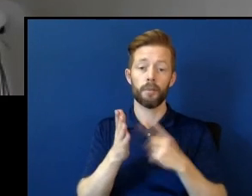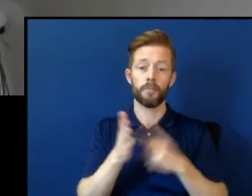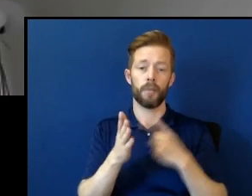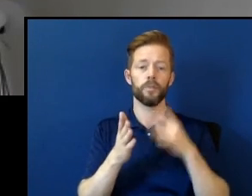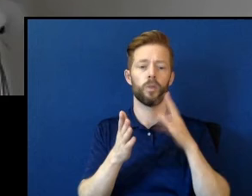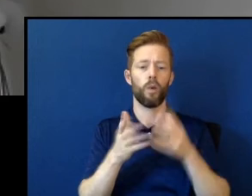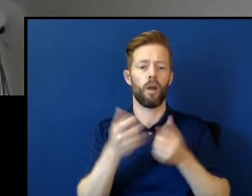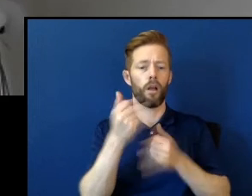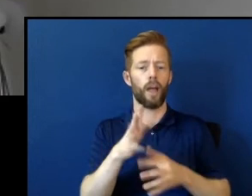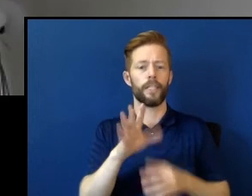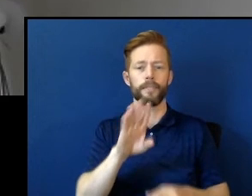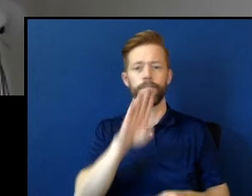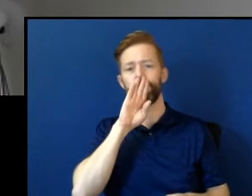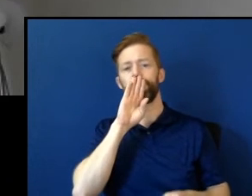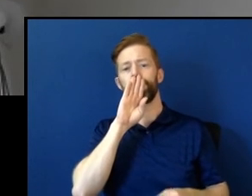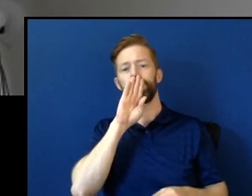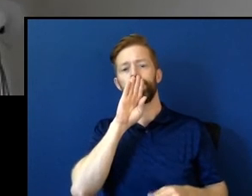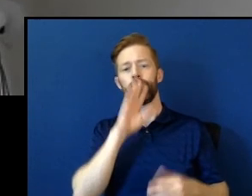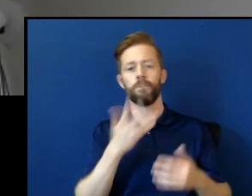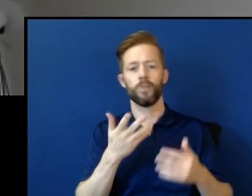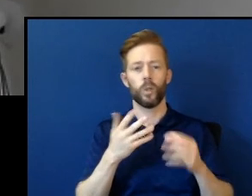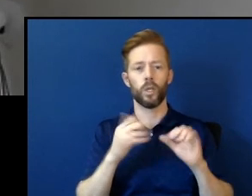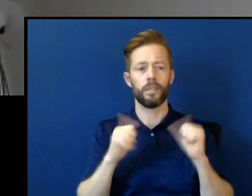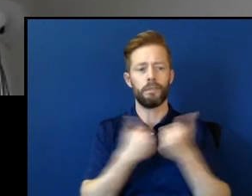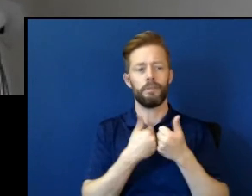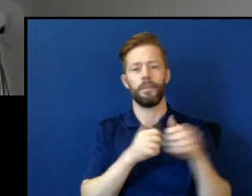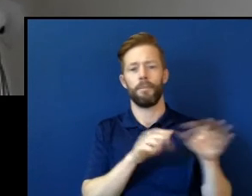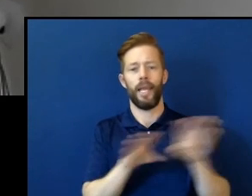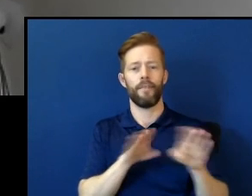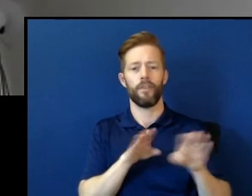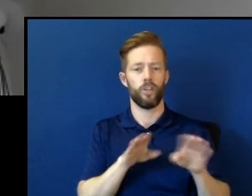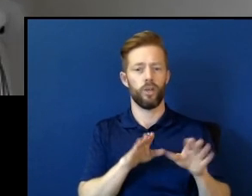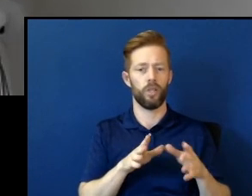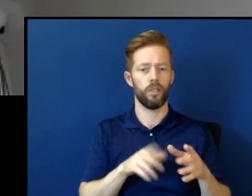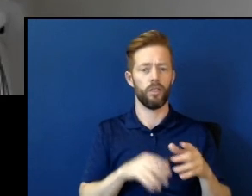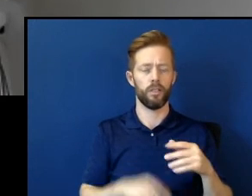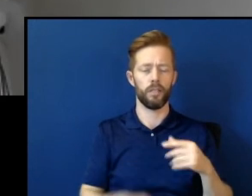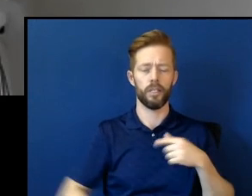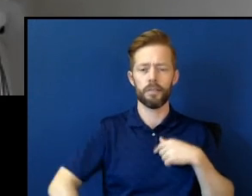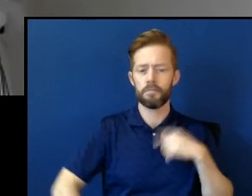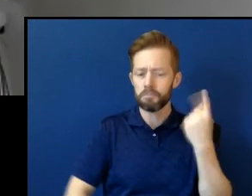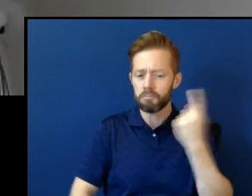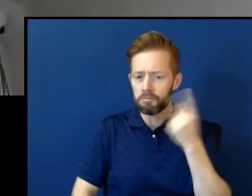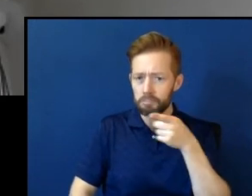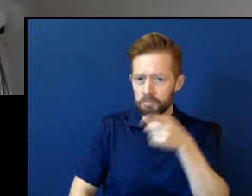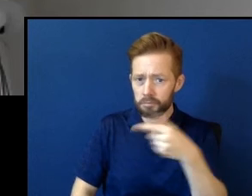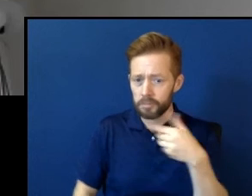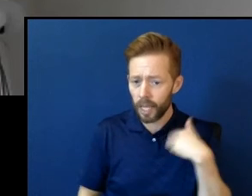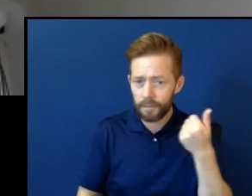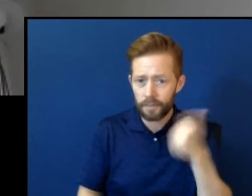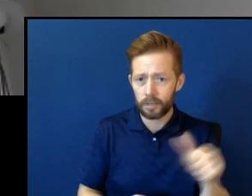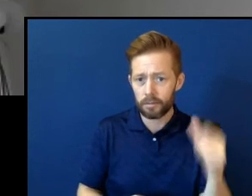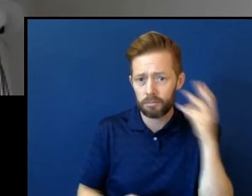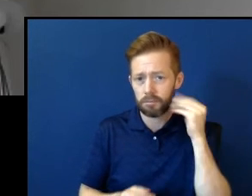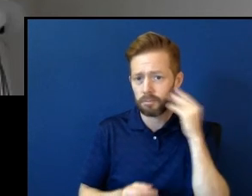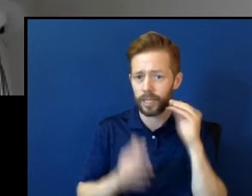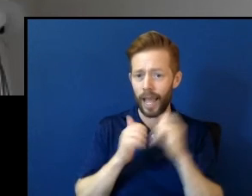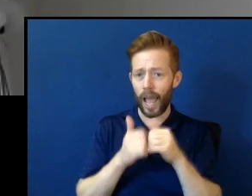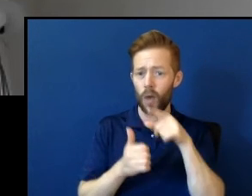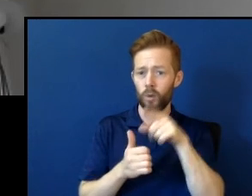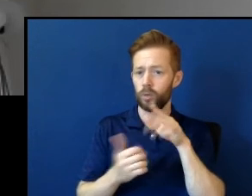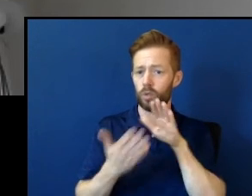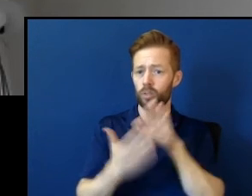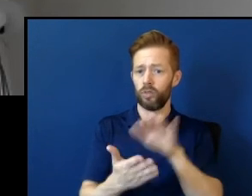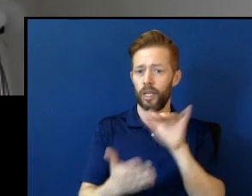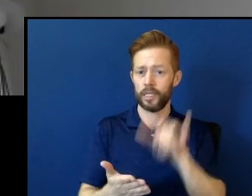activities, sometimes it will cause their frustrations or challenging behavior. So have you had any experience about